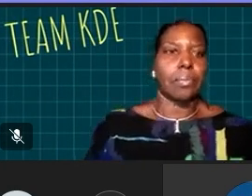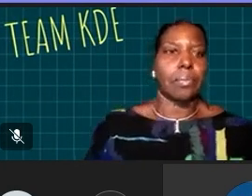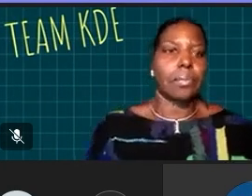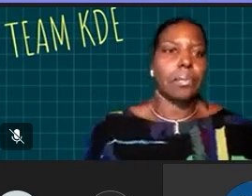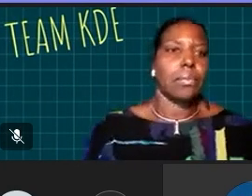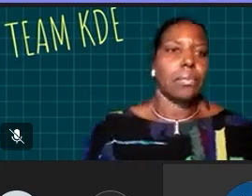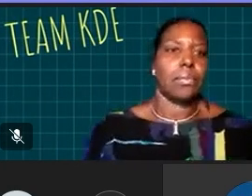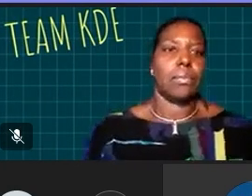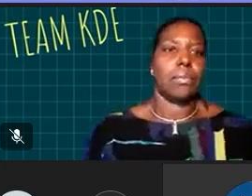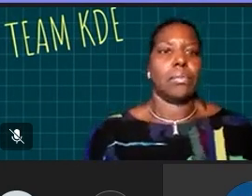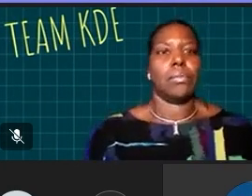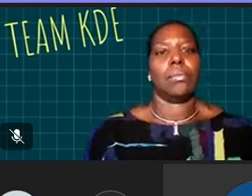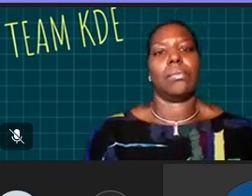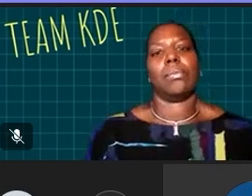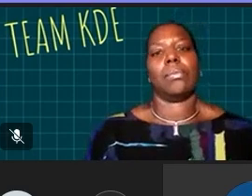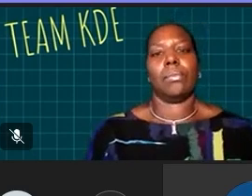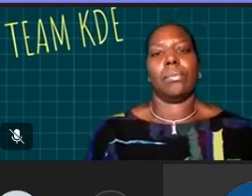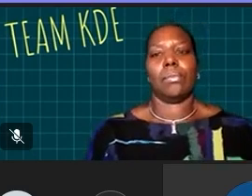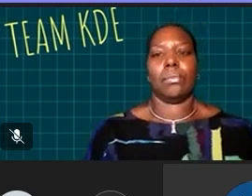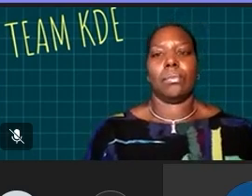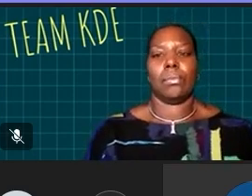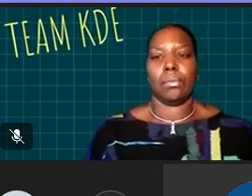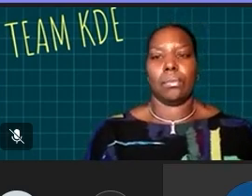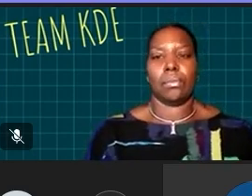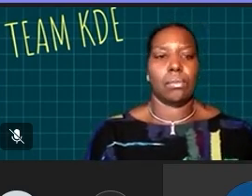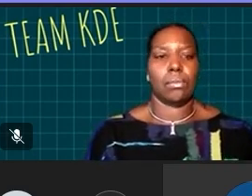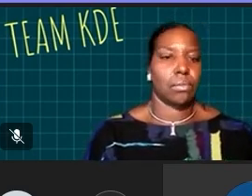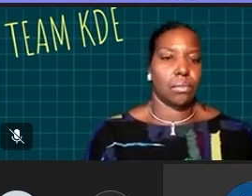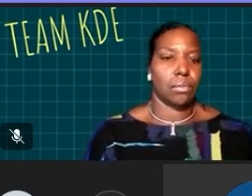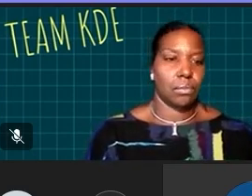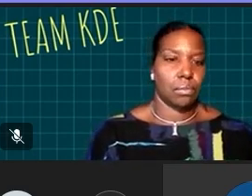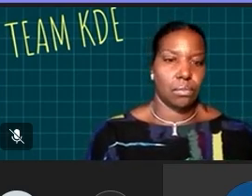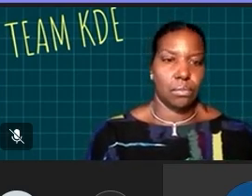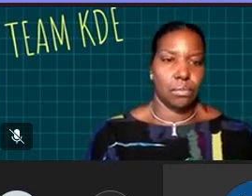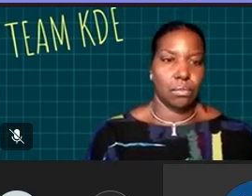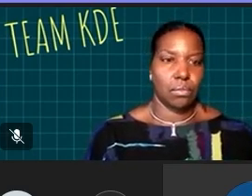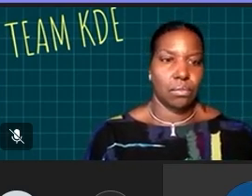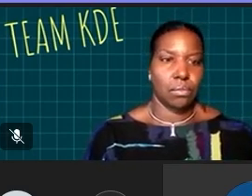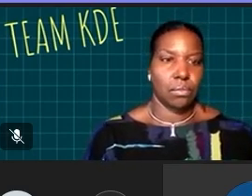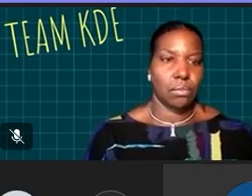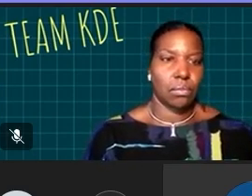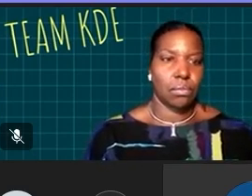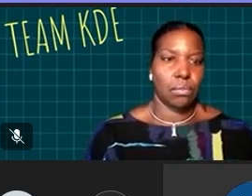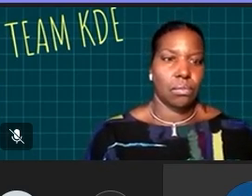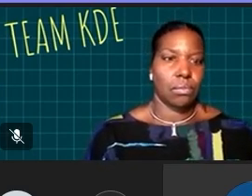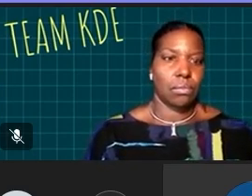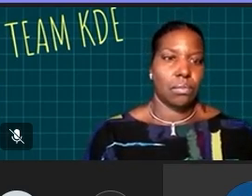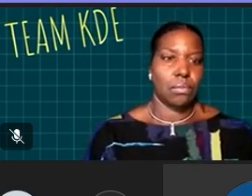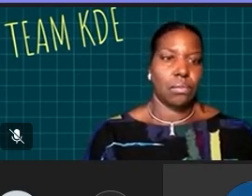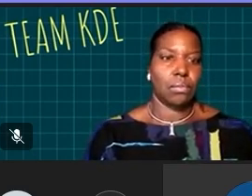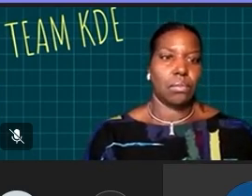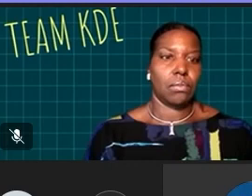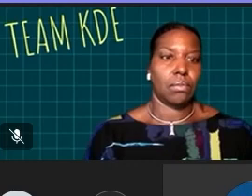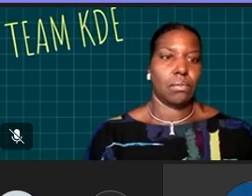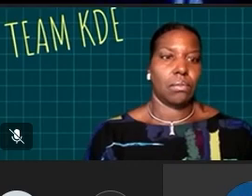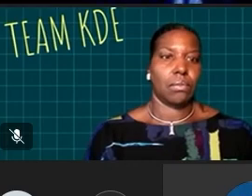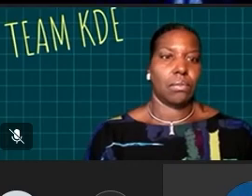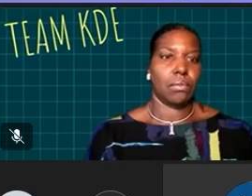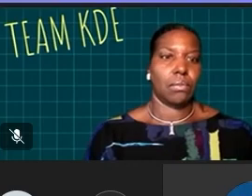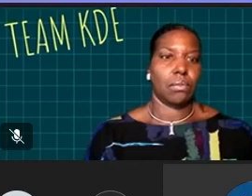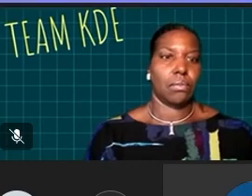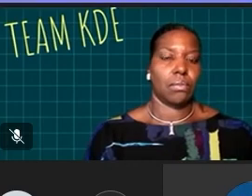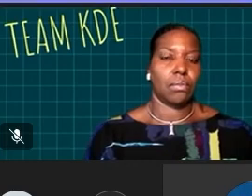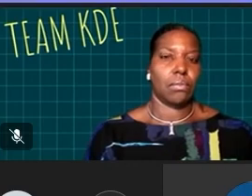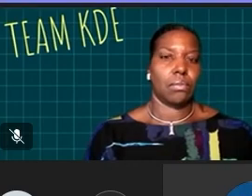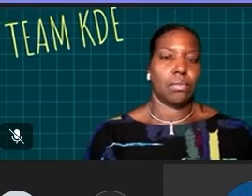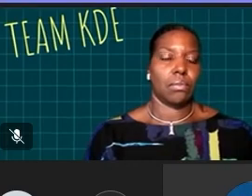of the traffic that and the communications that take place over that.